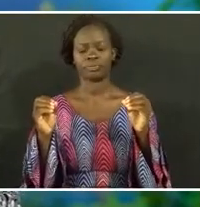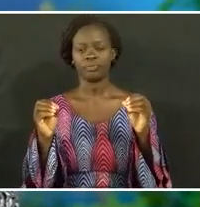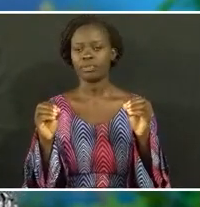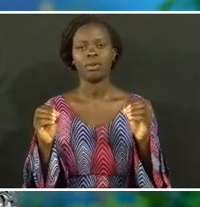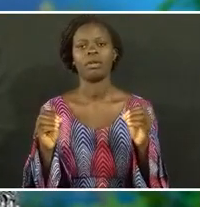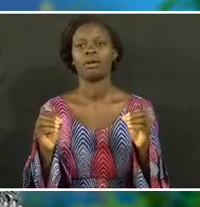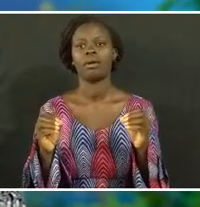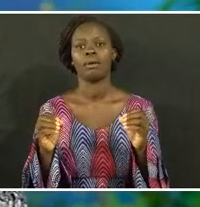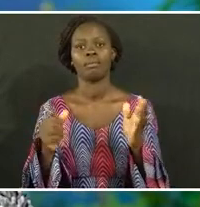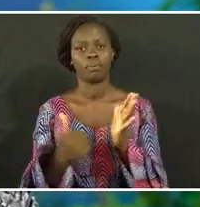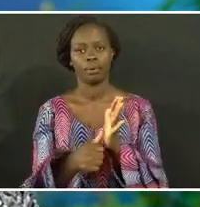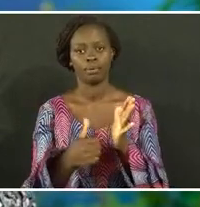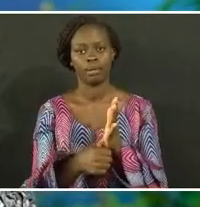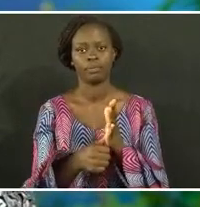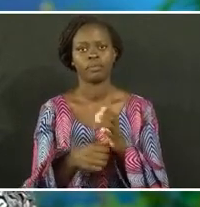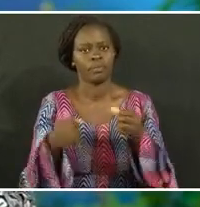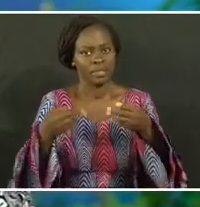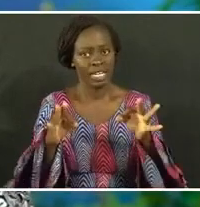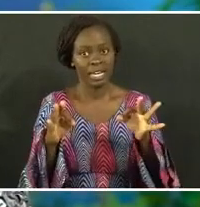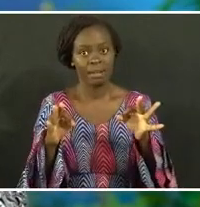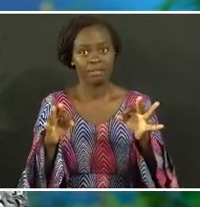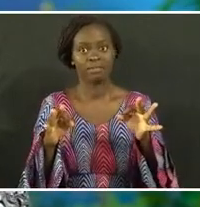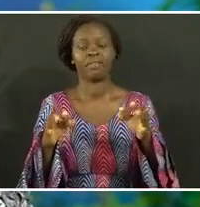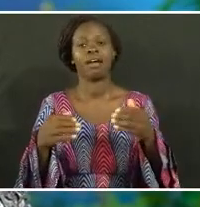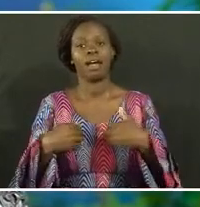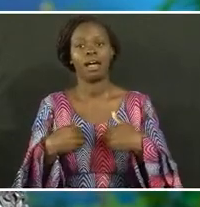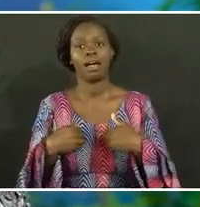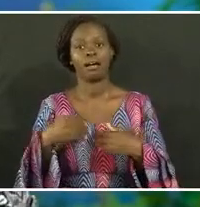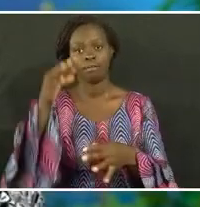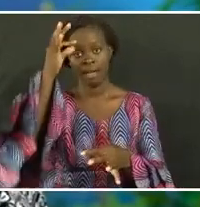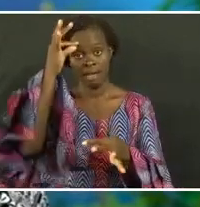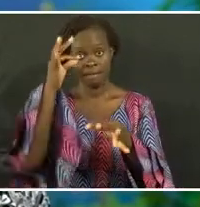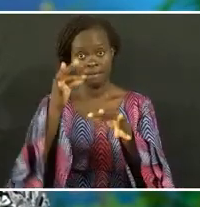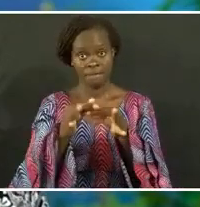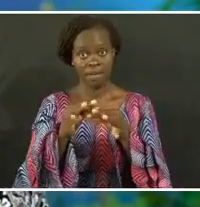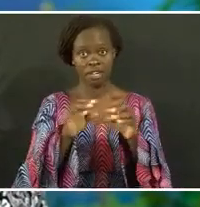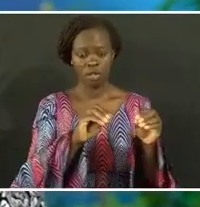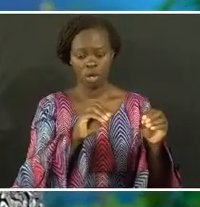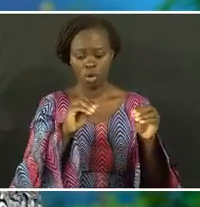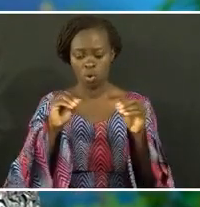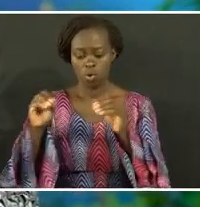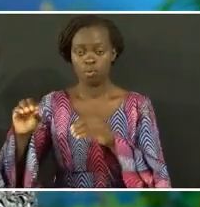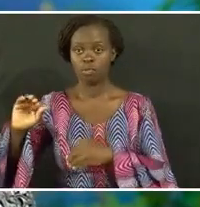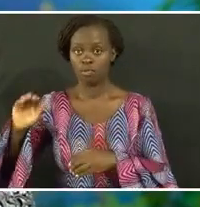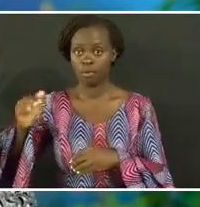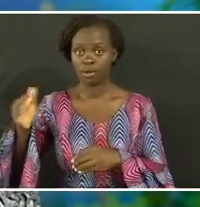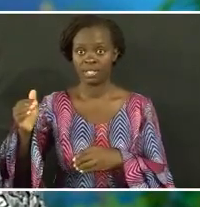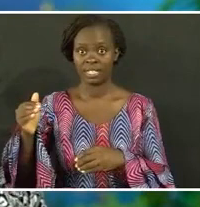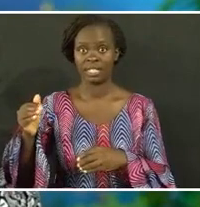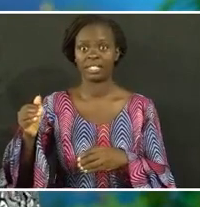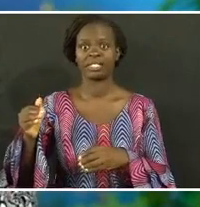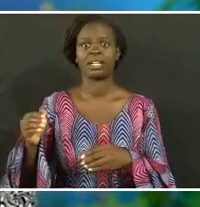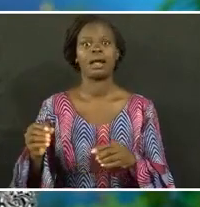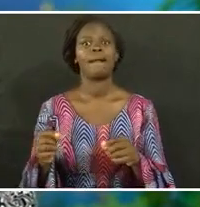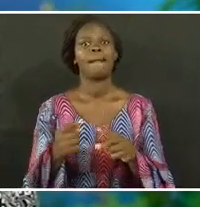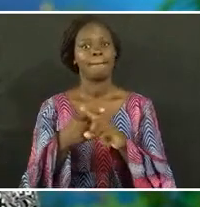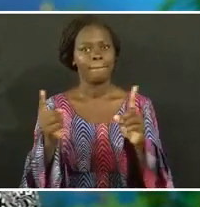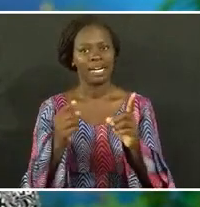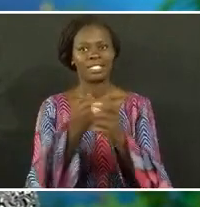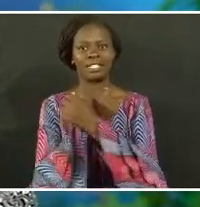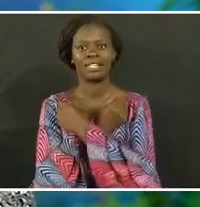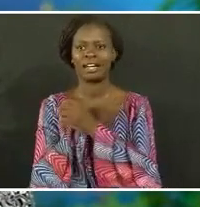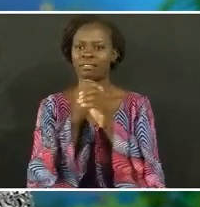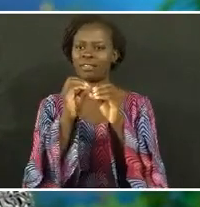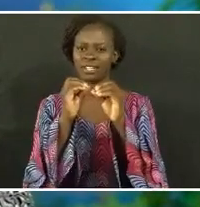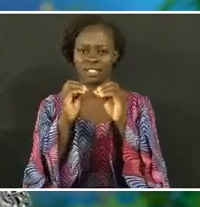move mountains, but do not have love, I am nothing. If I give